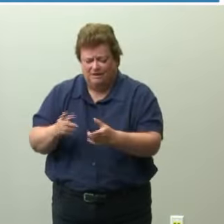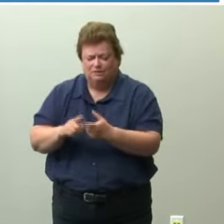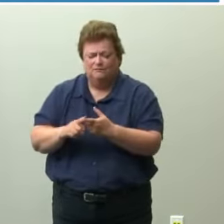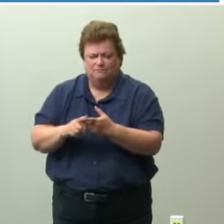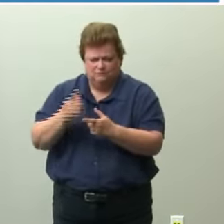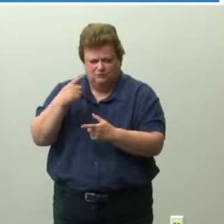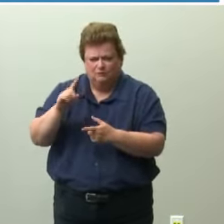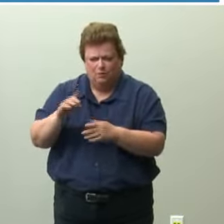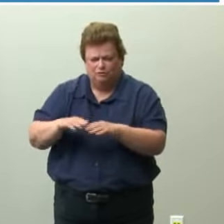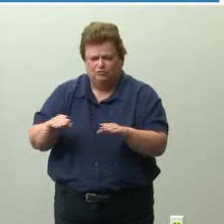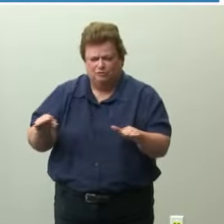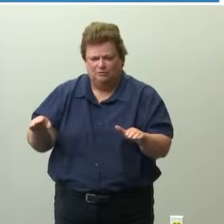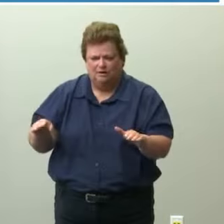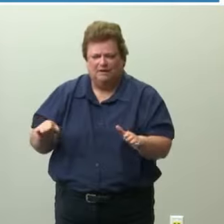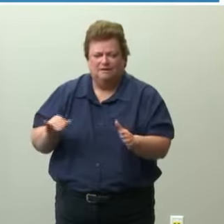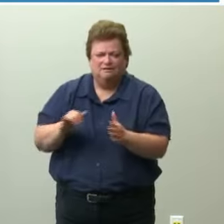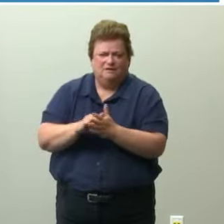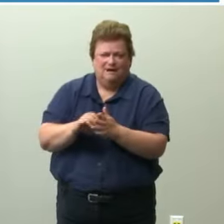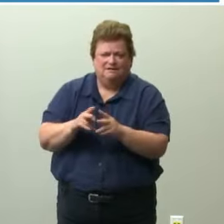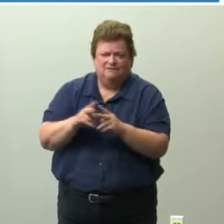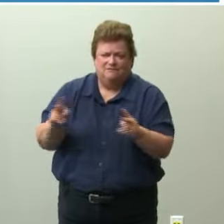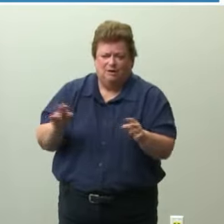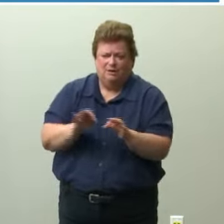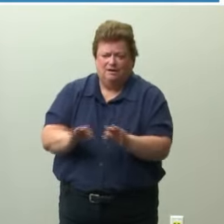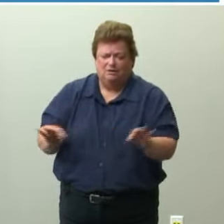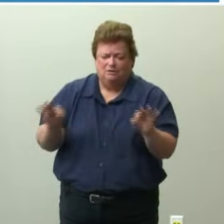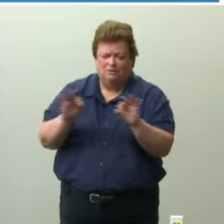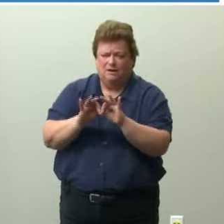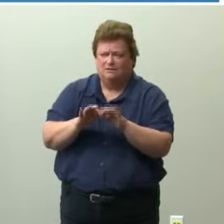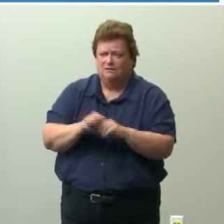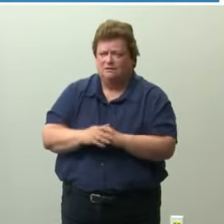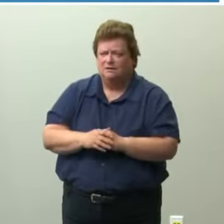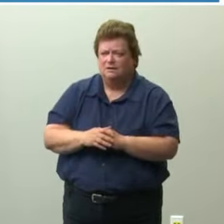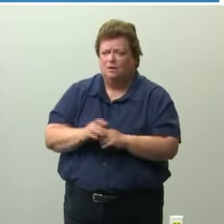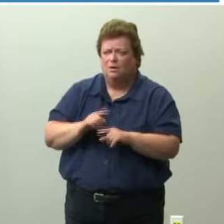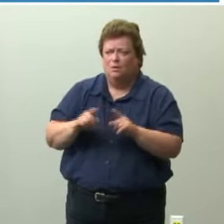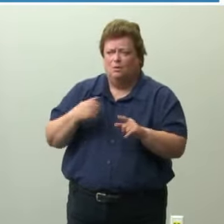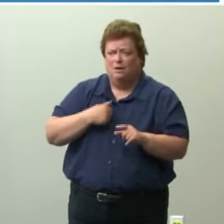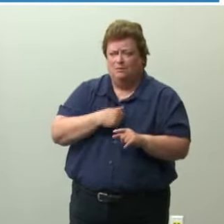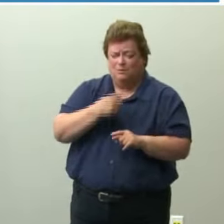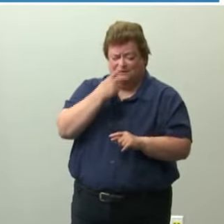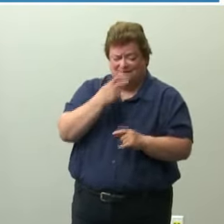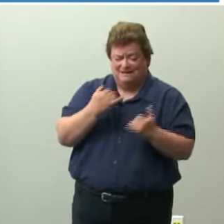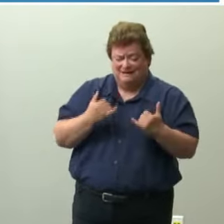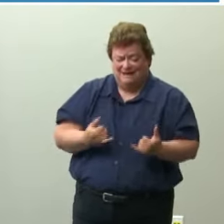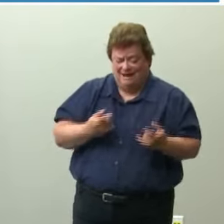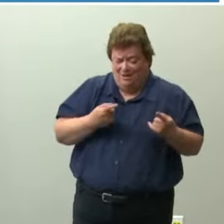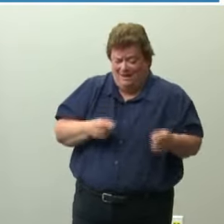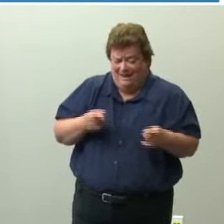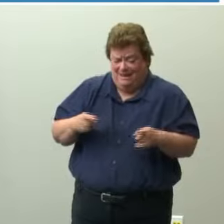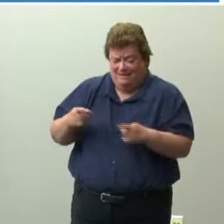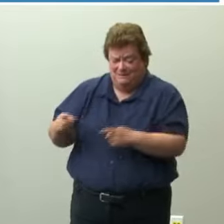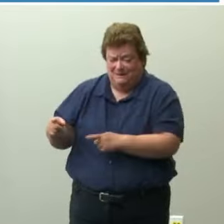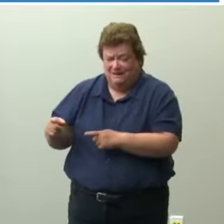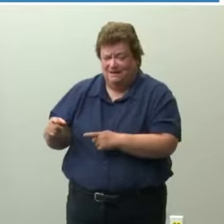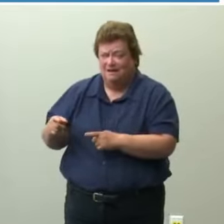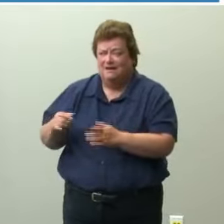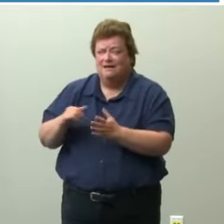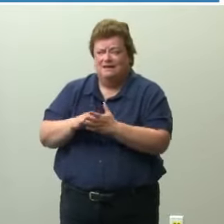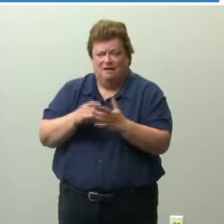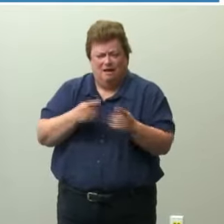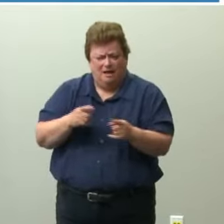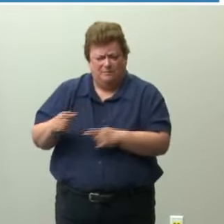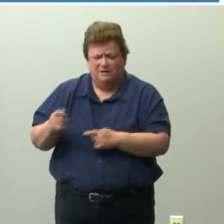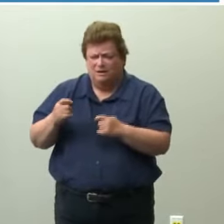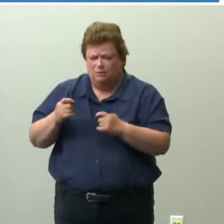children, which is really critical. The changes we're seeing that are happening are really going